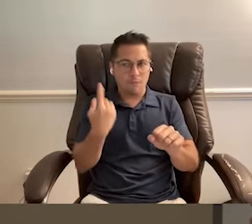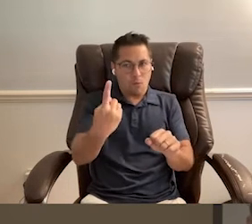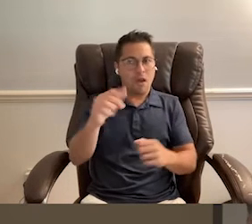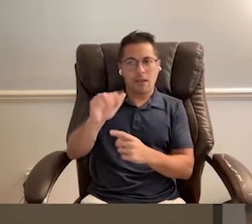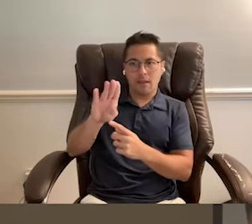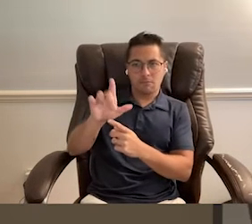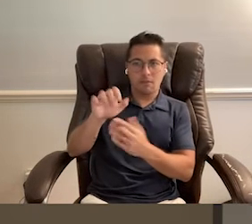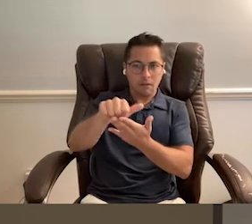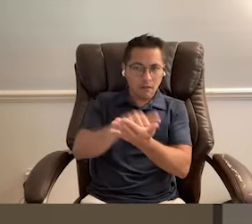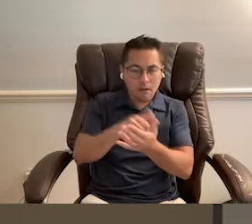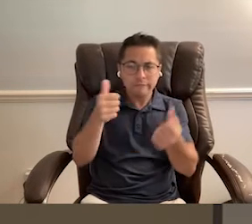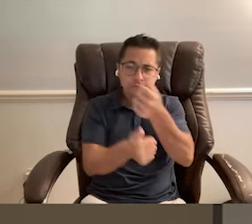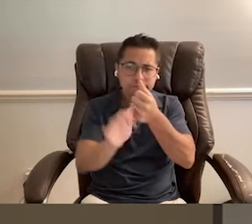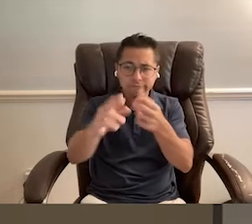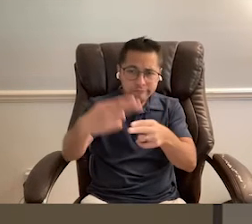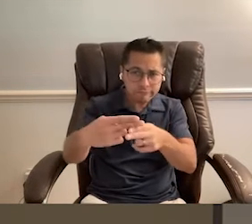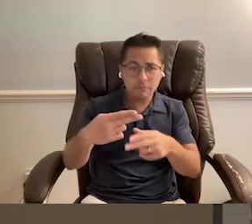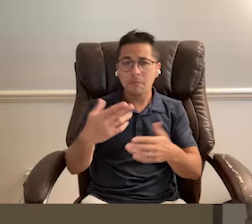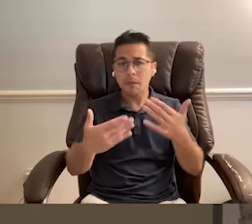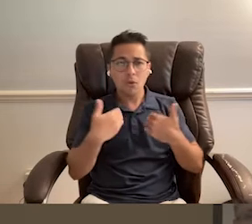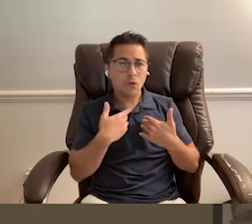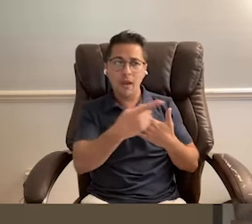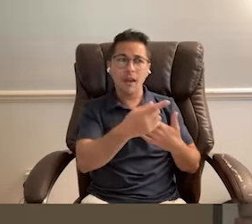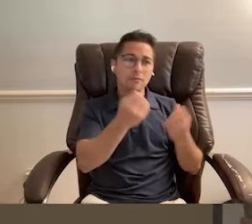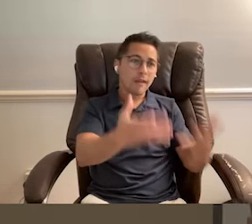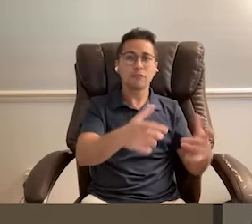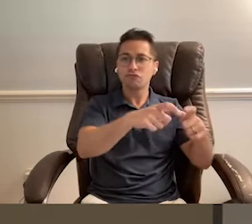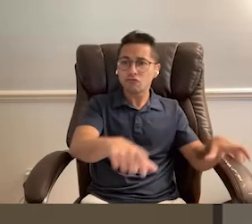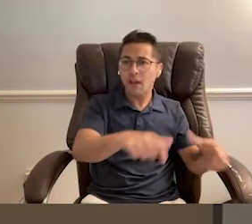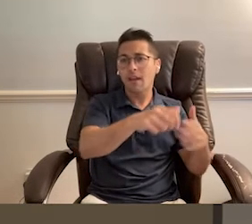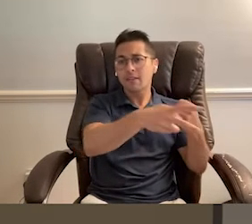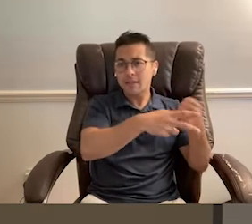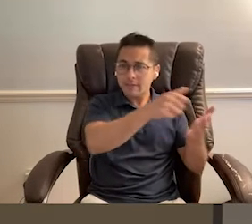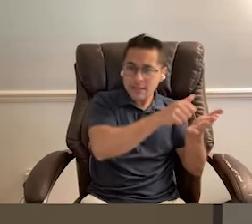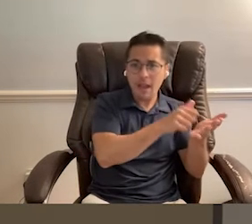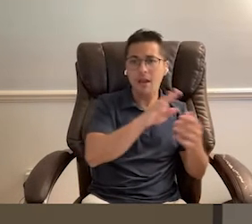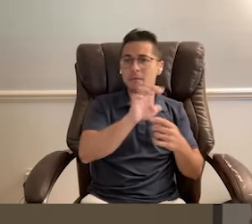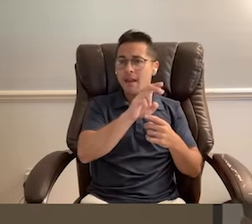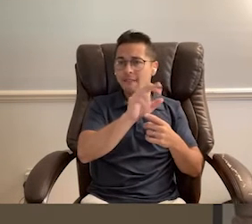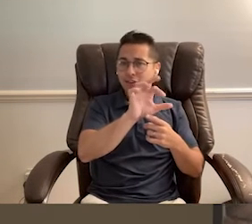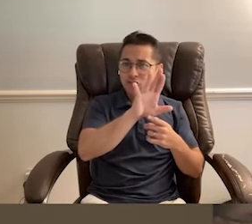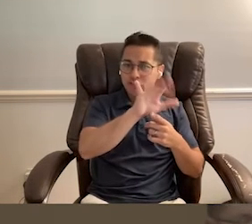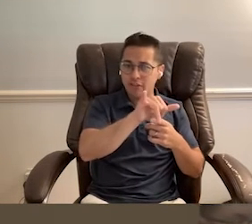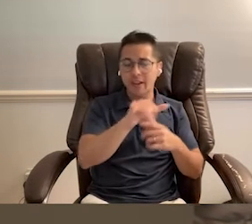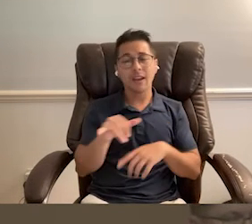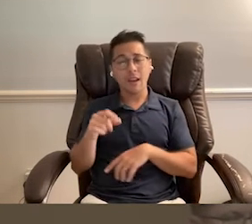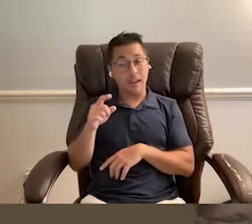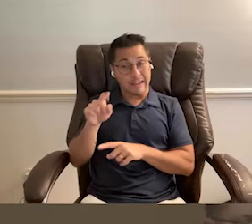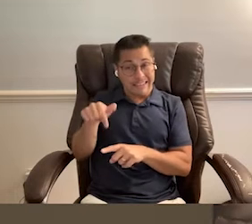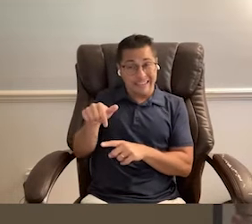financial products where you might have multiple checking or savings accounts, a beneficiary can only have one ABLE account